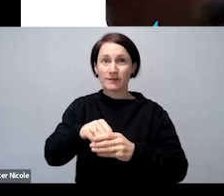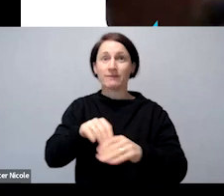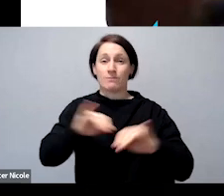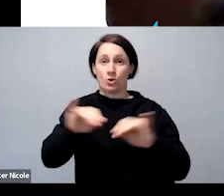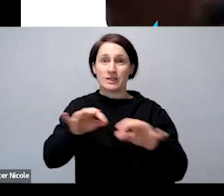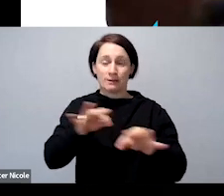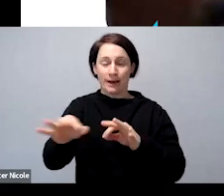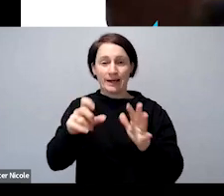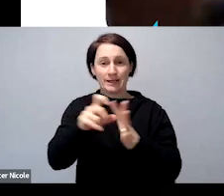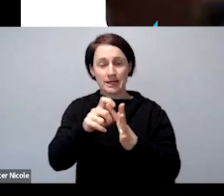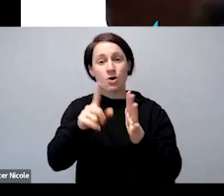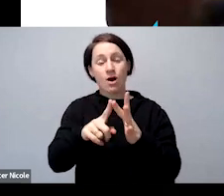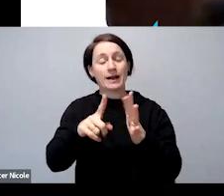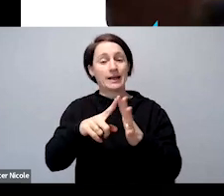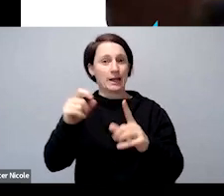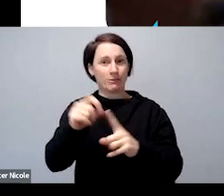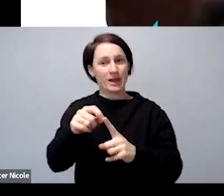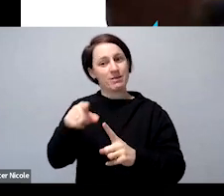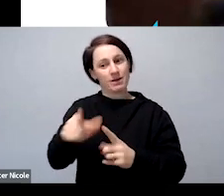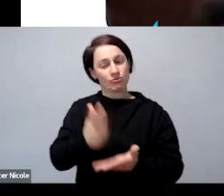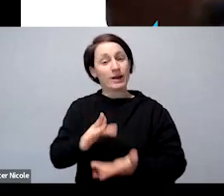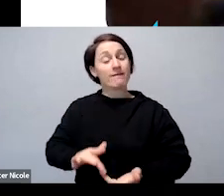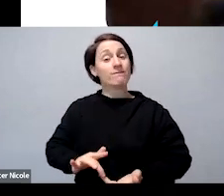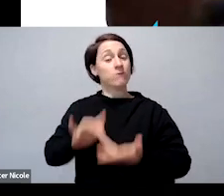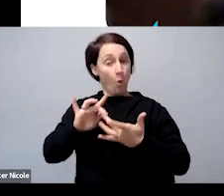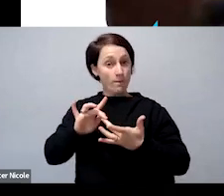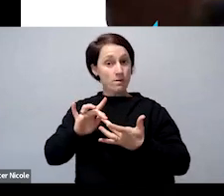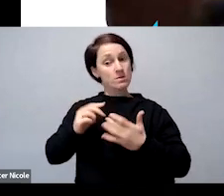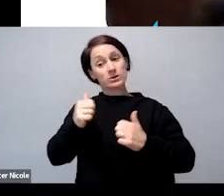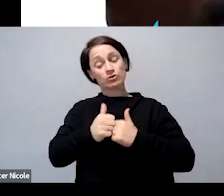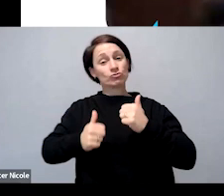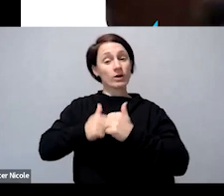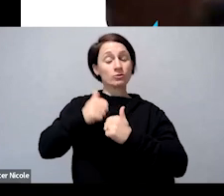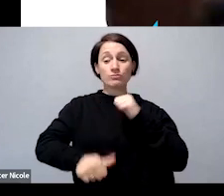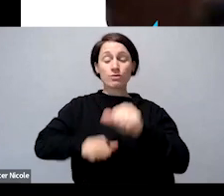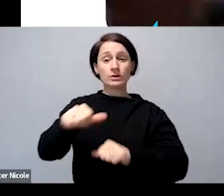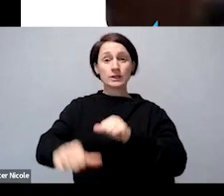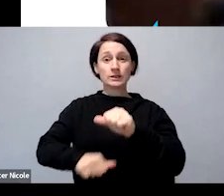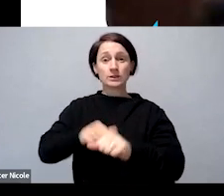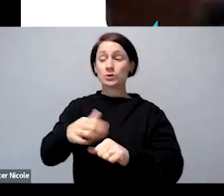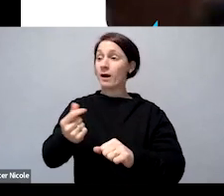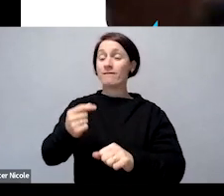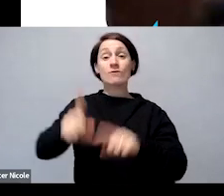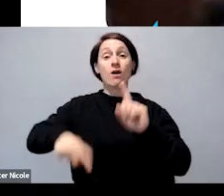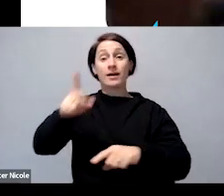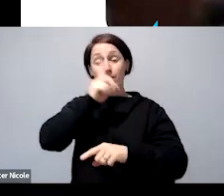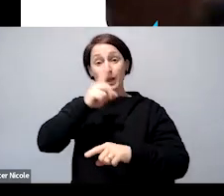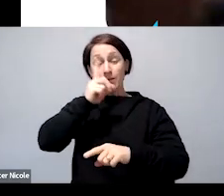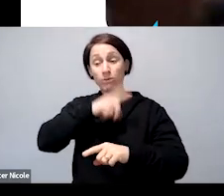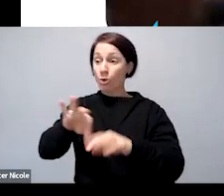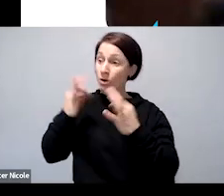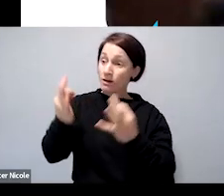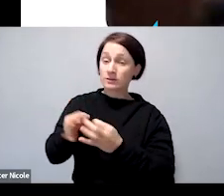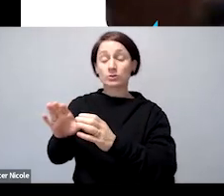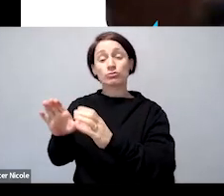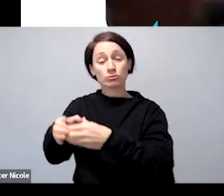a very structured way to bring different stakeholders who don't typically learn and work together to come into